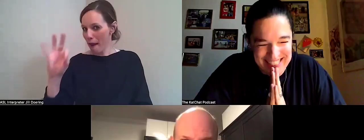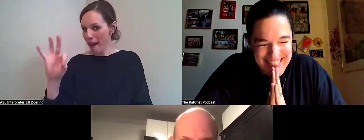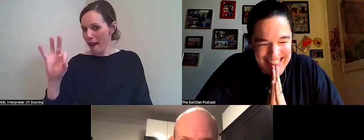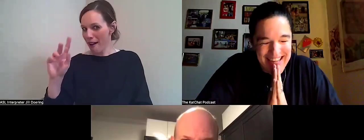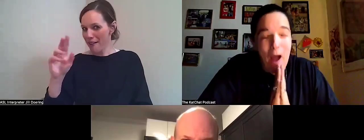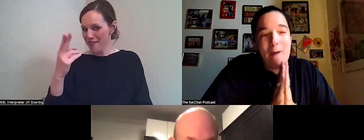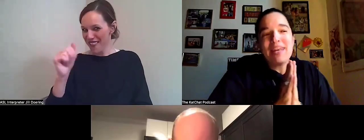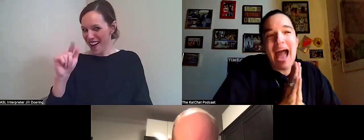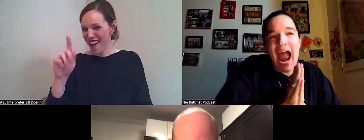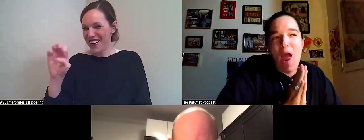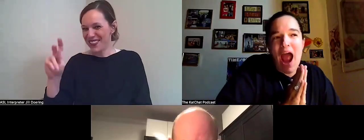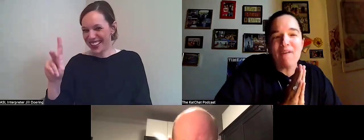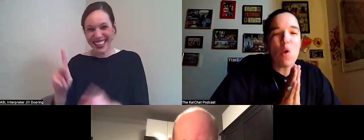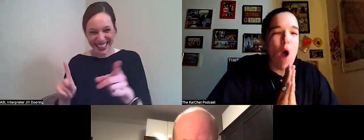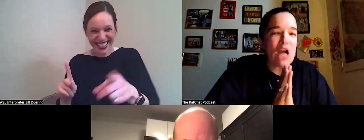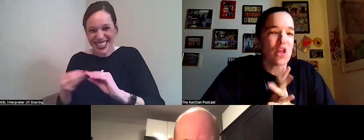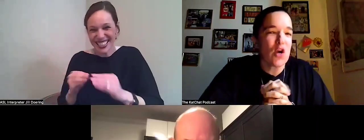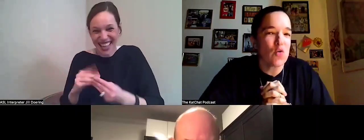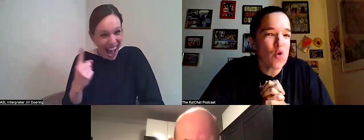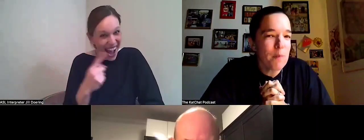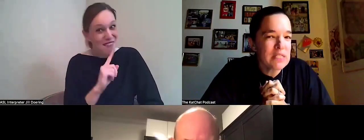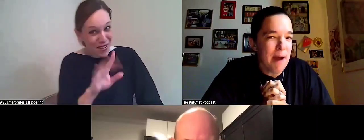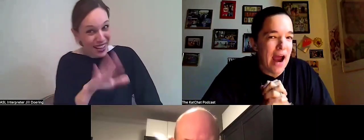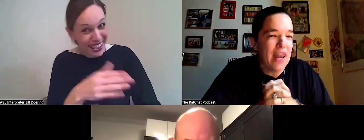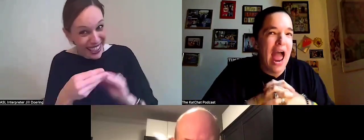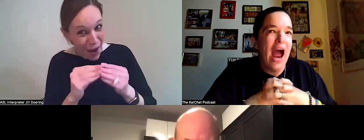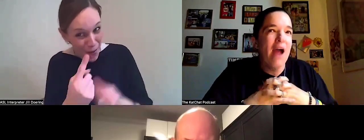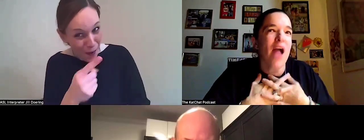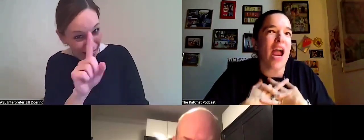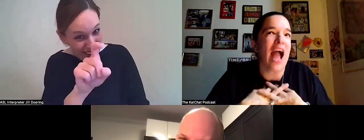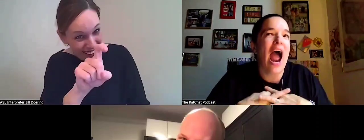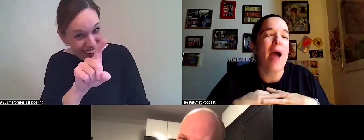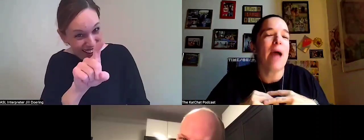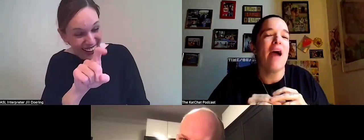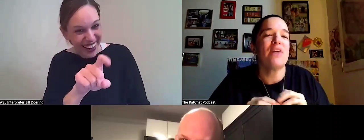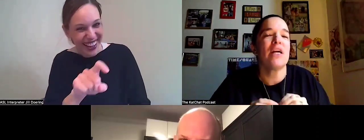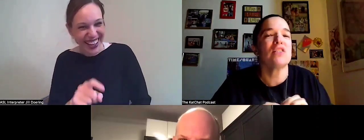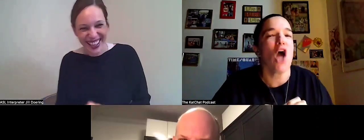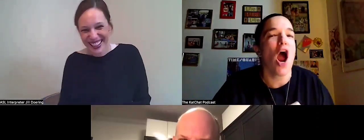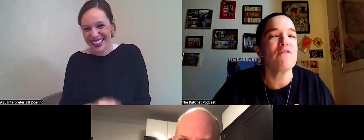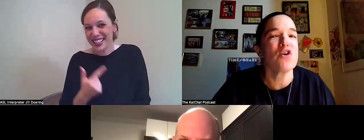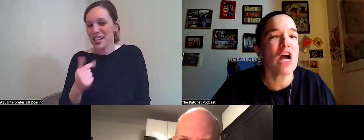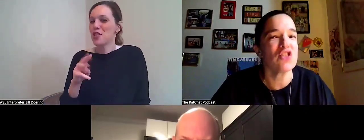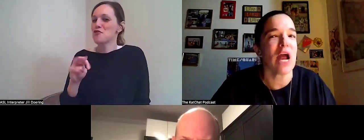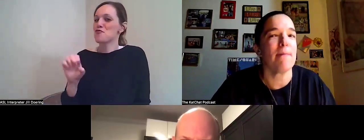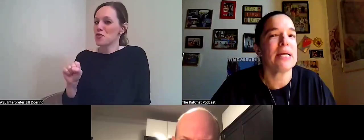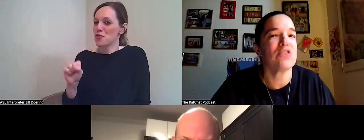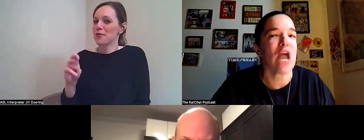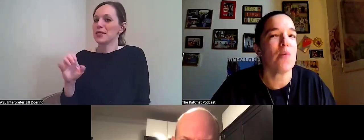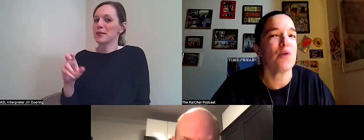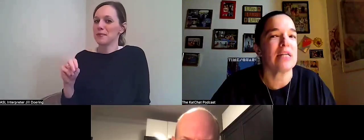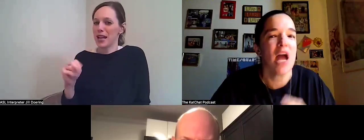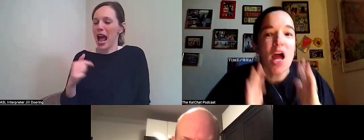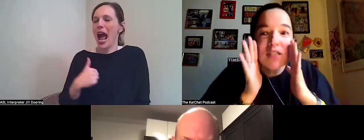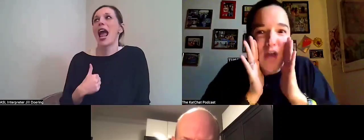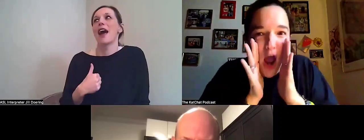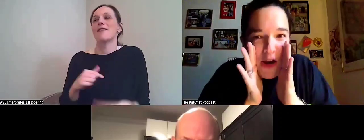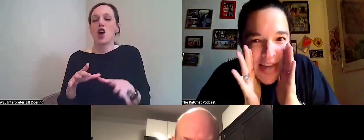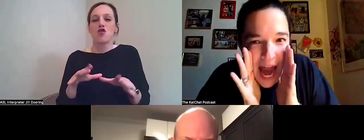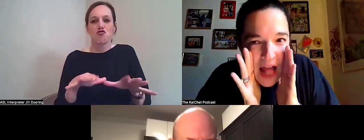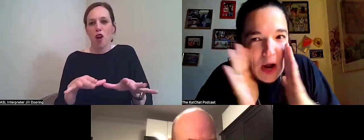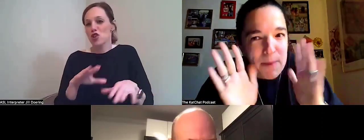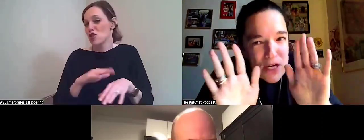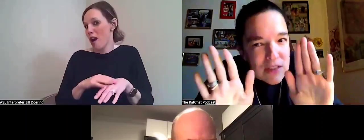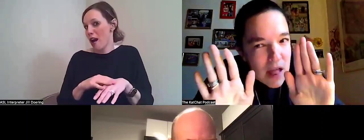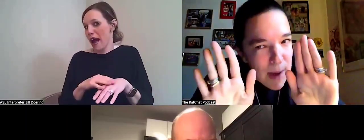one. Is But he? now I have to watch the groomsman. I'm like, I'm having a dark crush on BJ Britt.